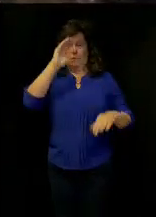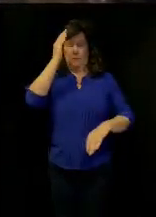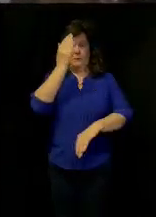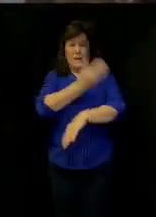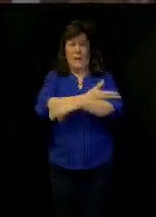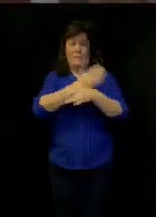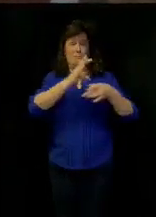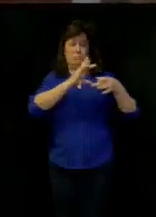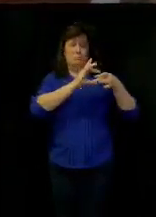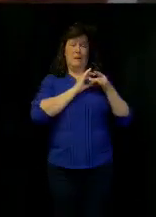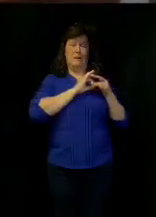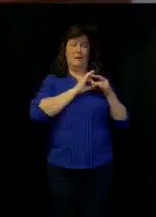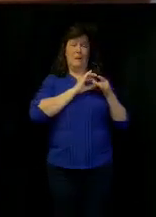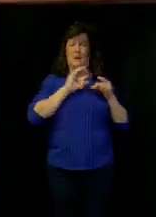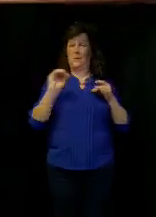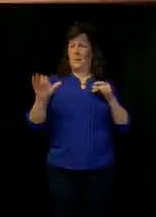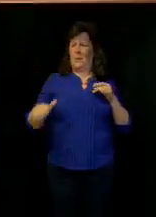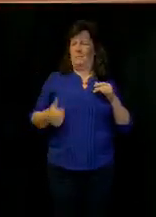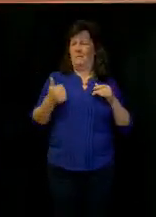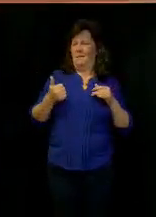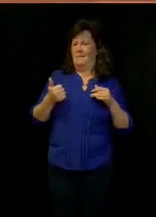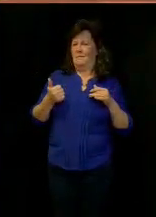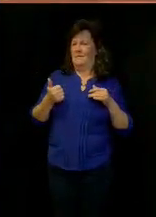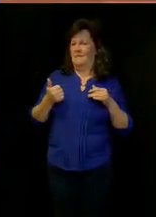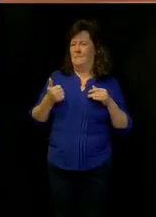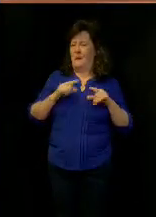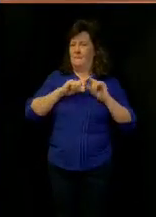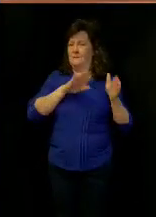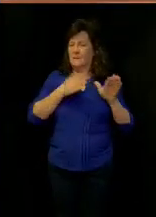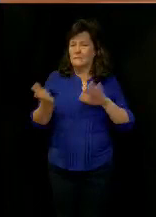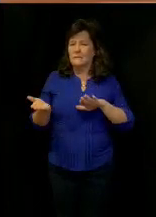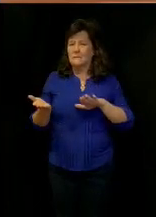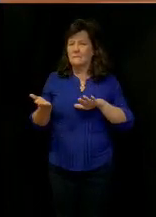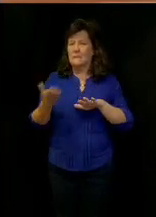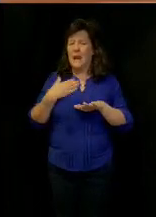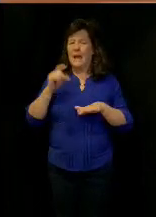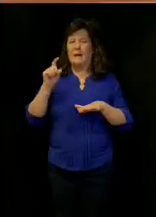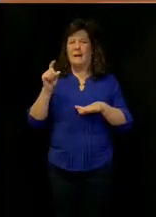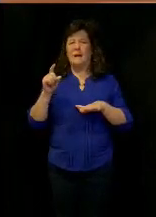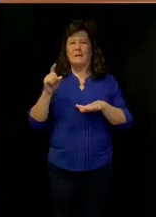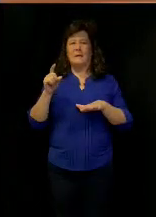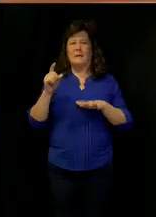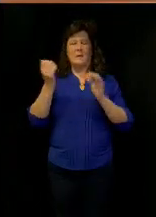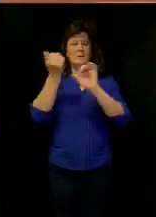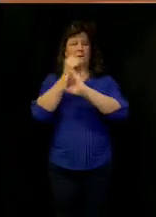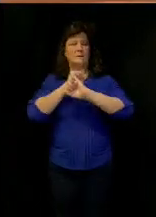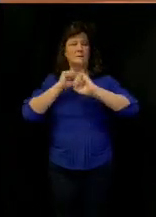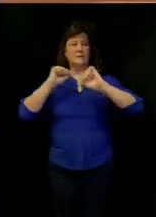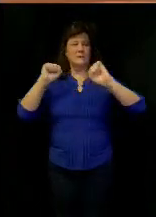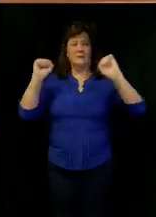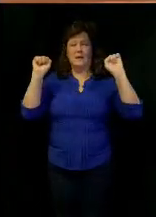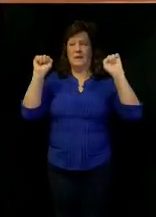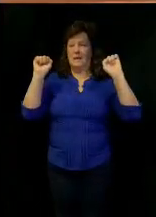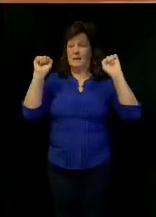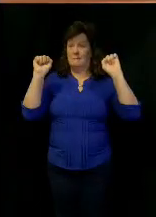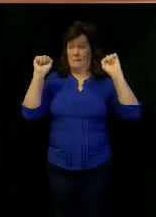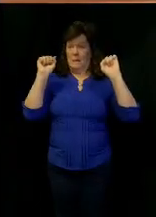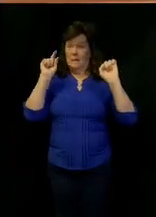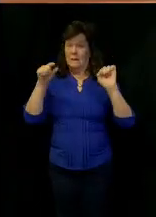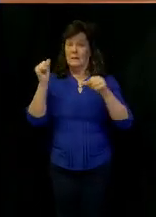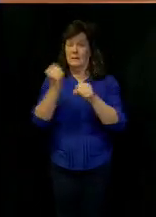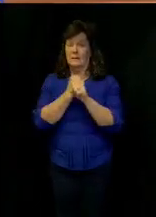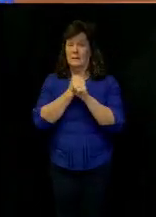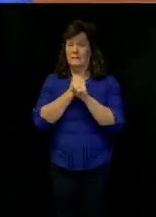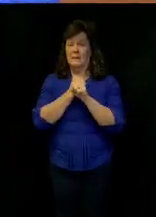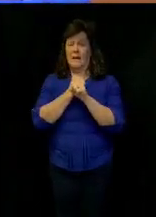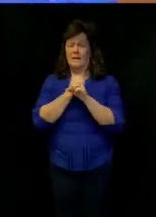does not have life. They have death. I need to be born again. I know